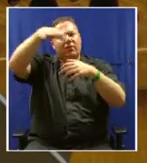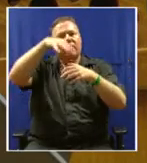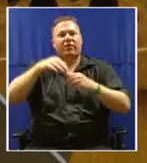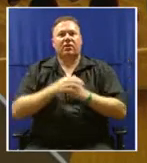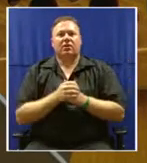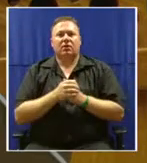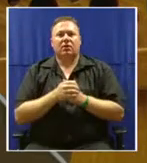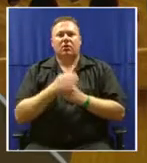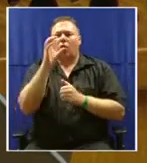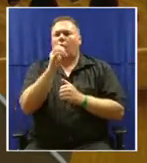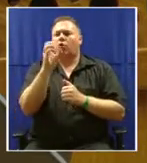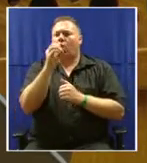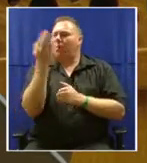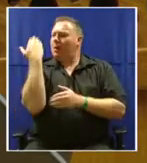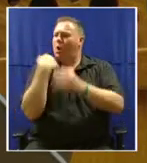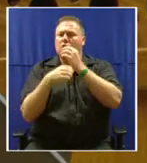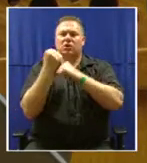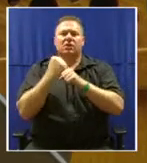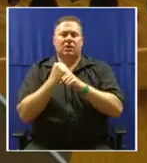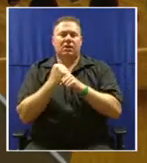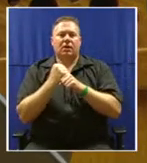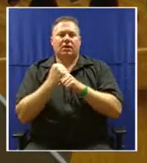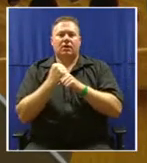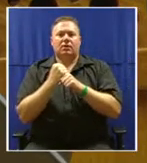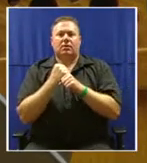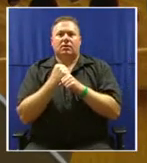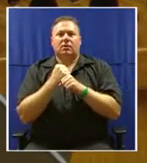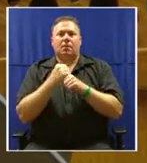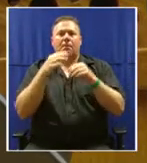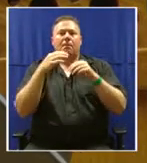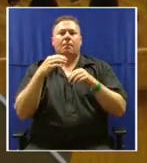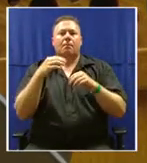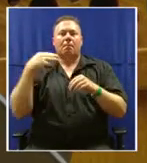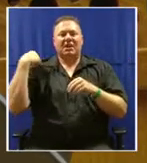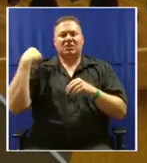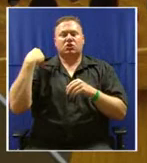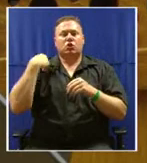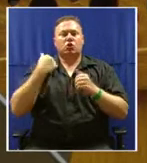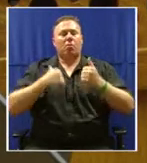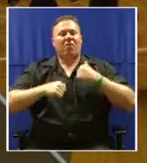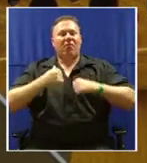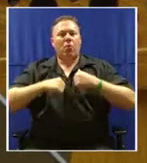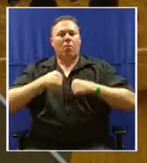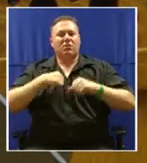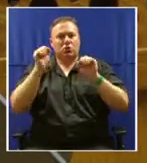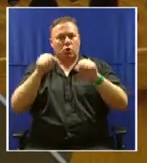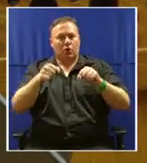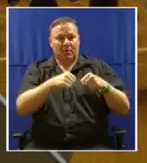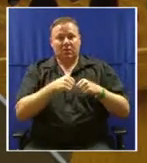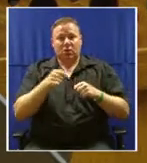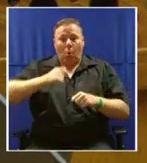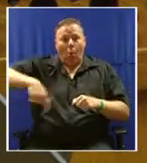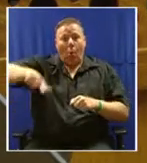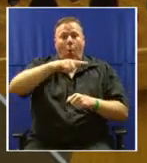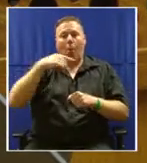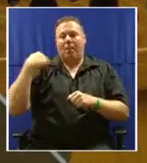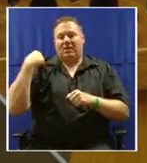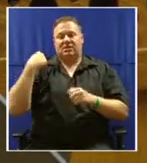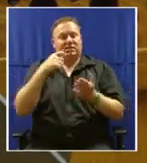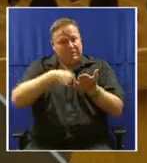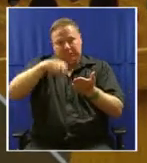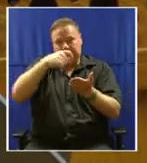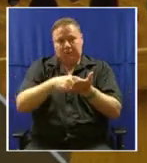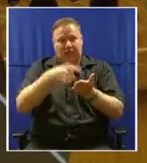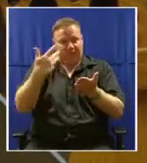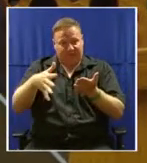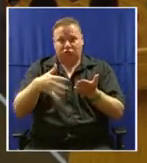off on ministerial performance agreements with all ministers, which have now been